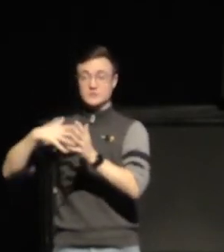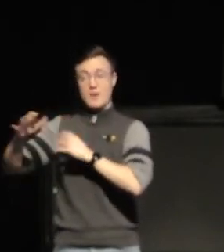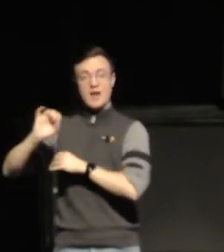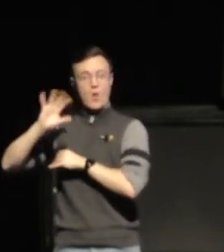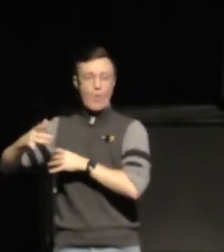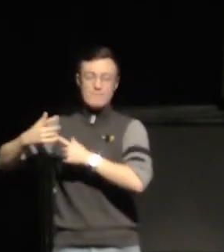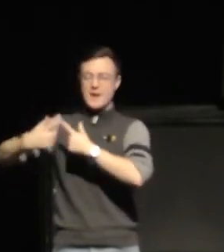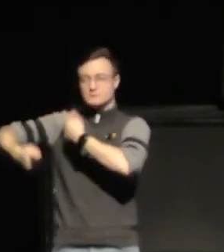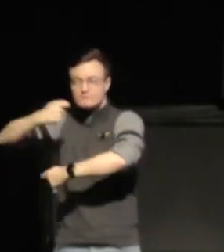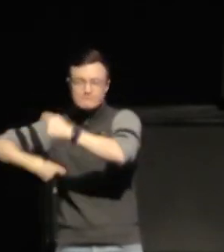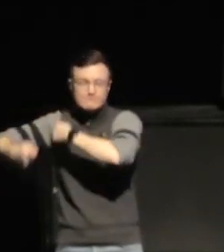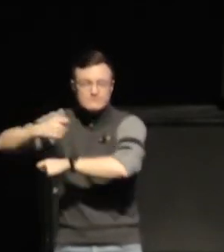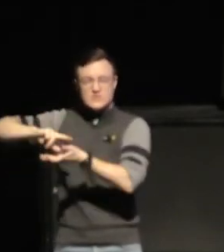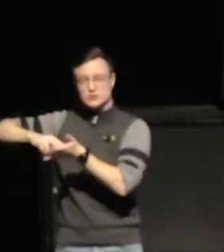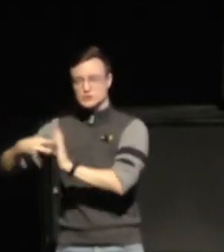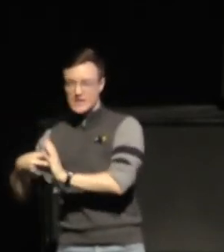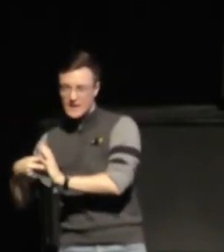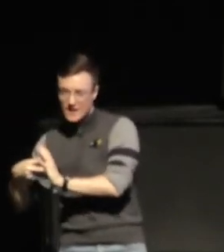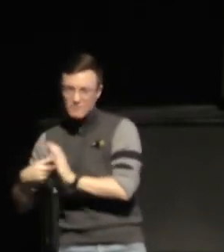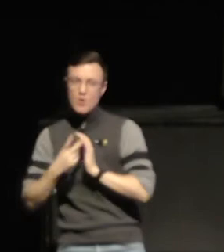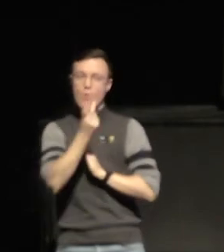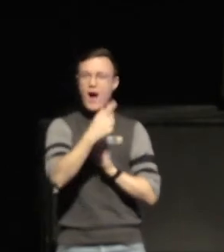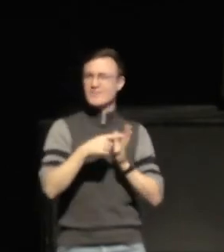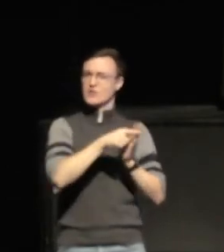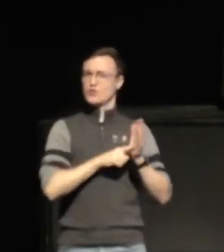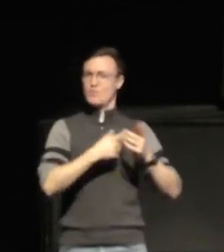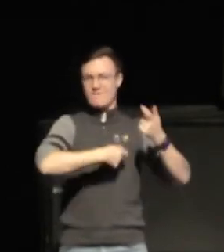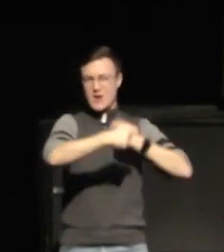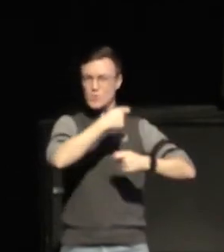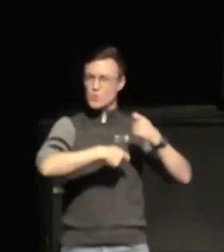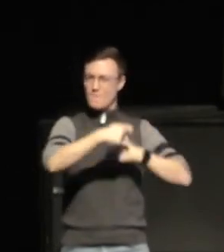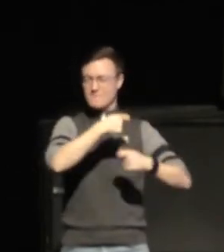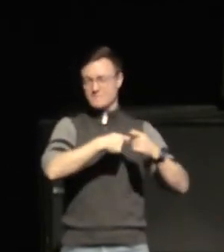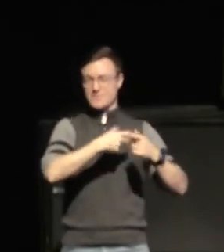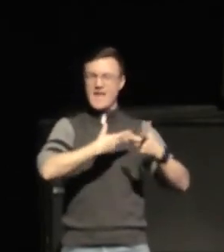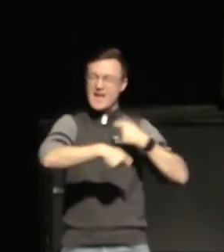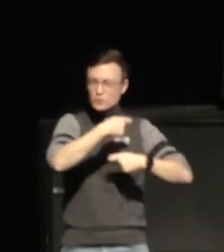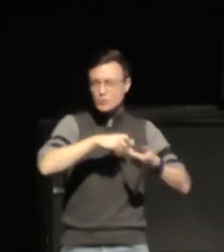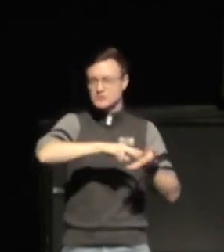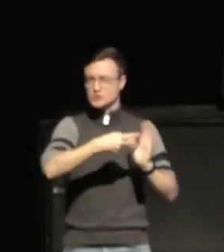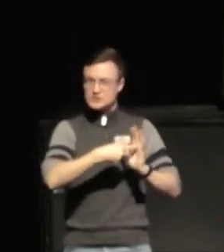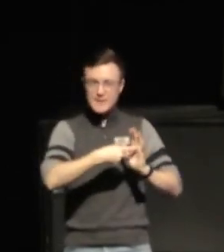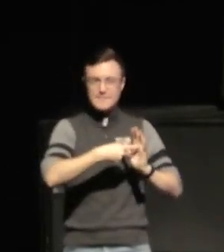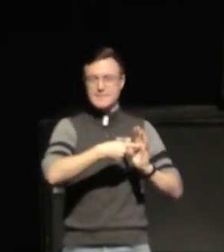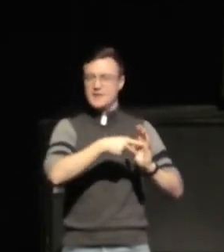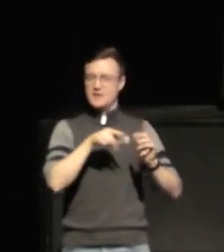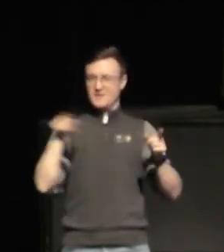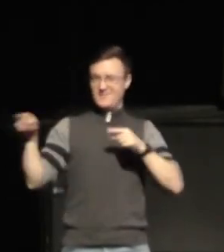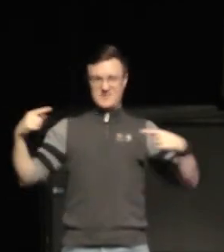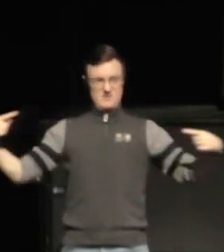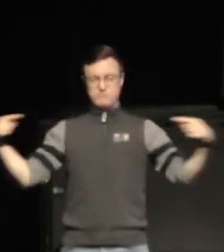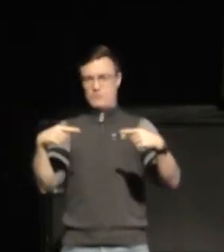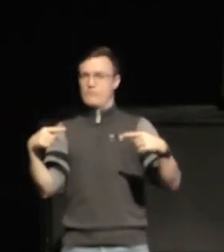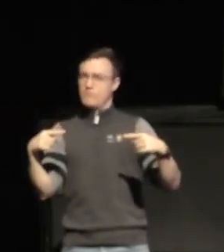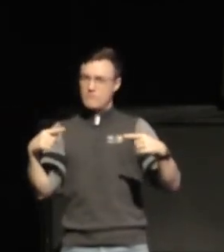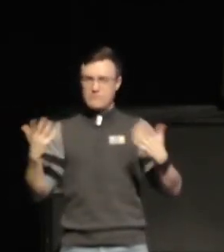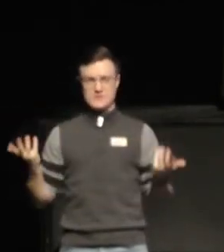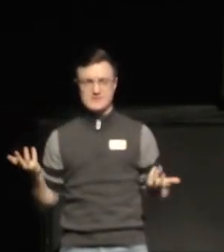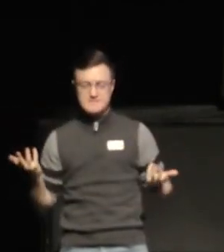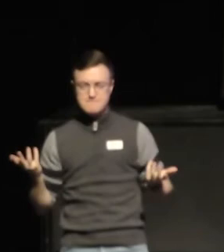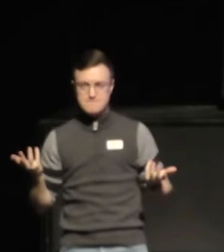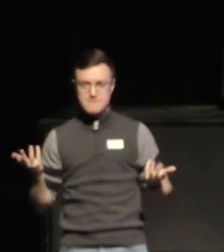an intellectual property system that allows for individual corporate rights over seeds to